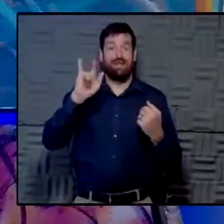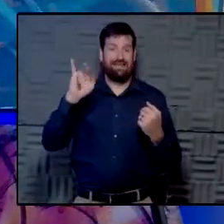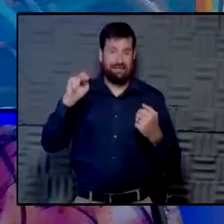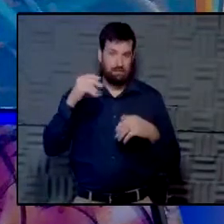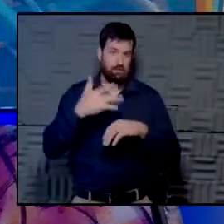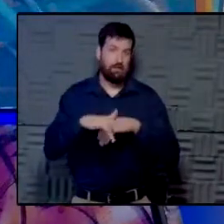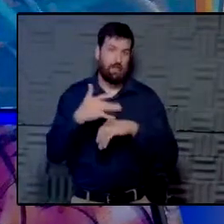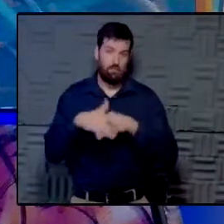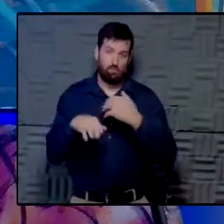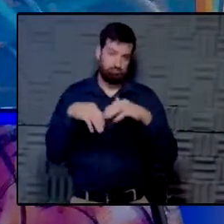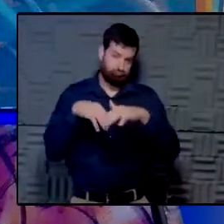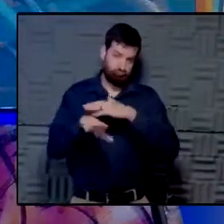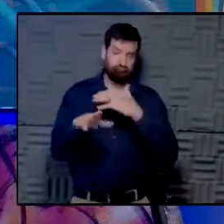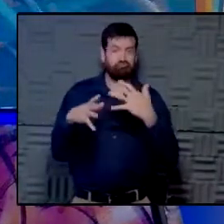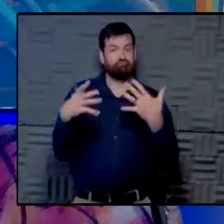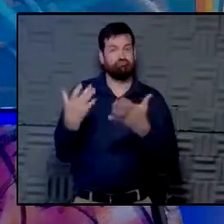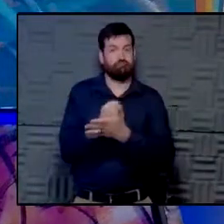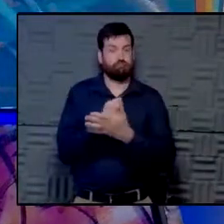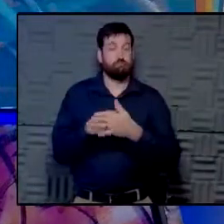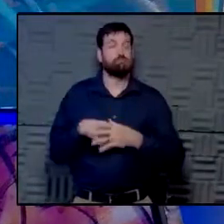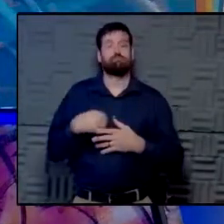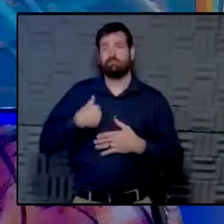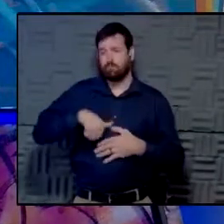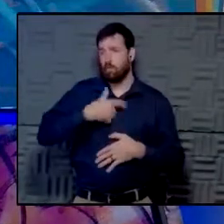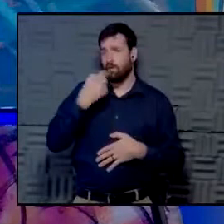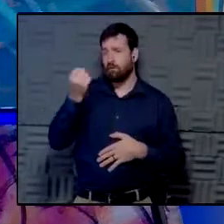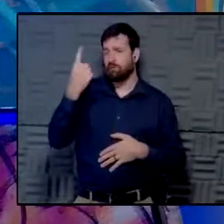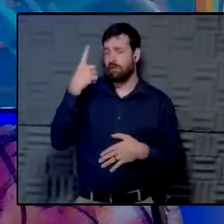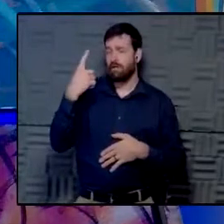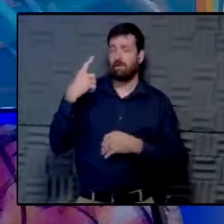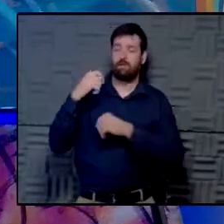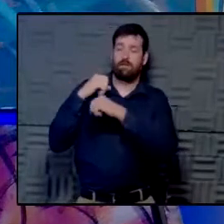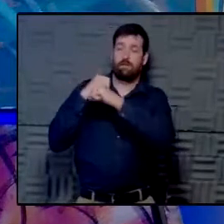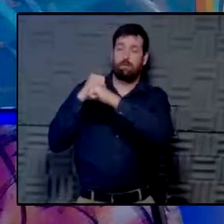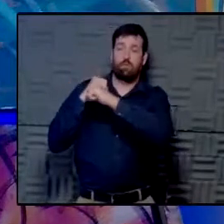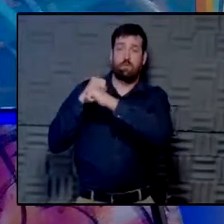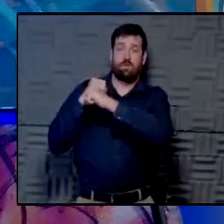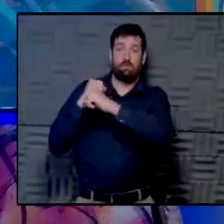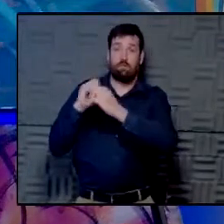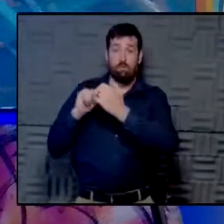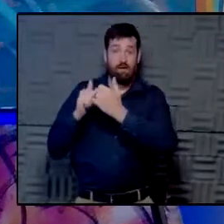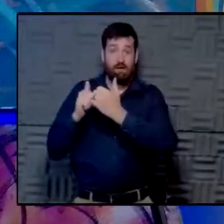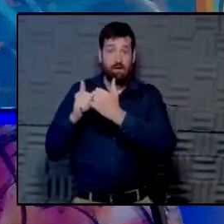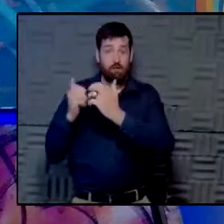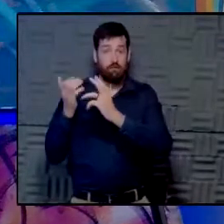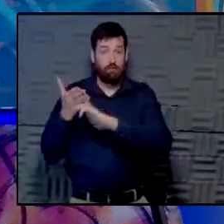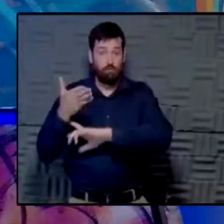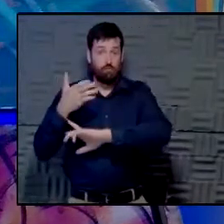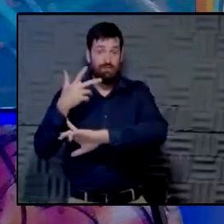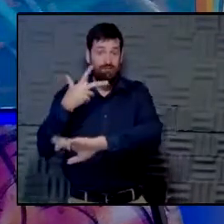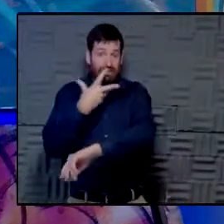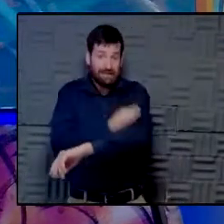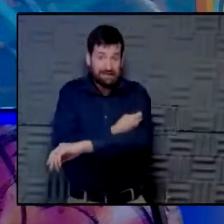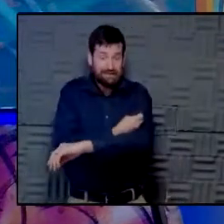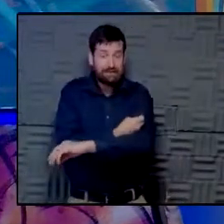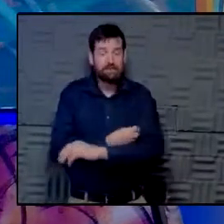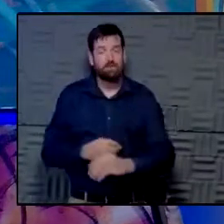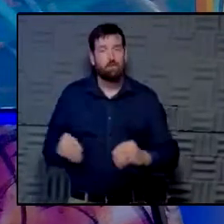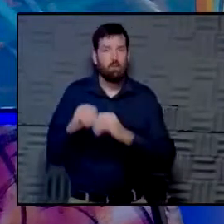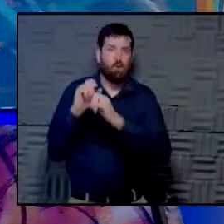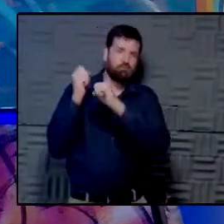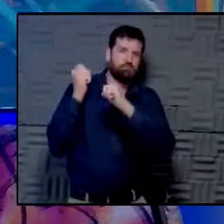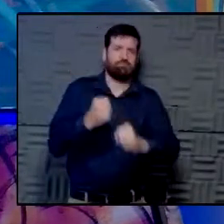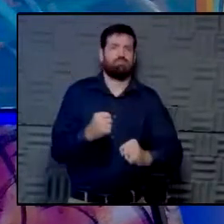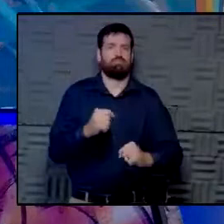I would definitely go get it. We do understand that immunity by the vaccination is probably a little bit more